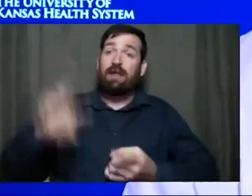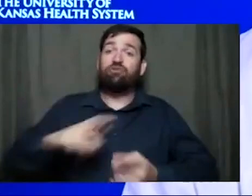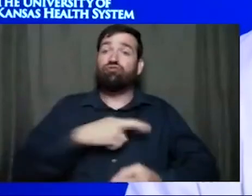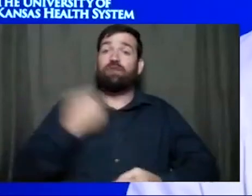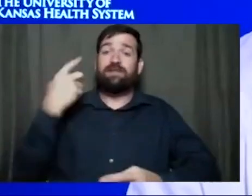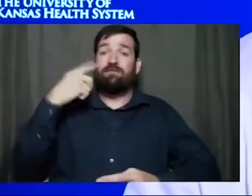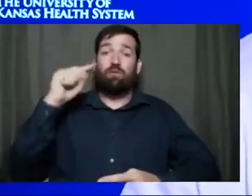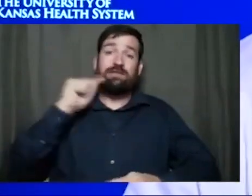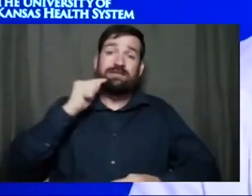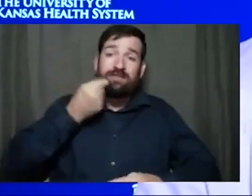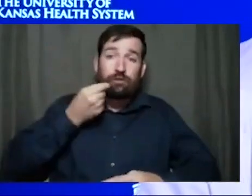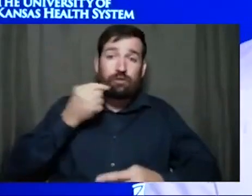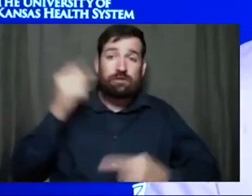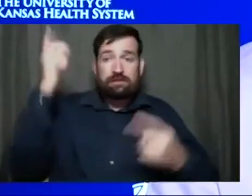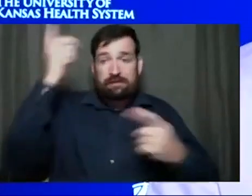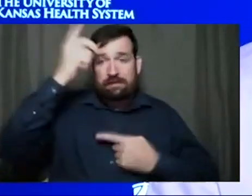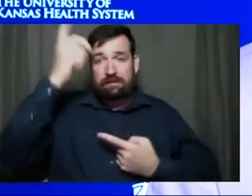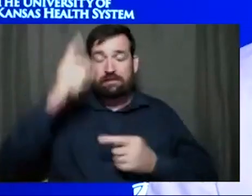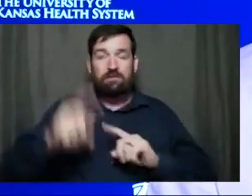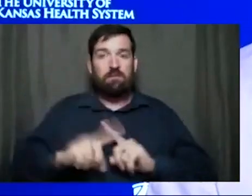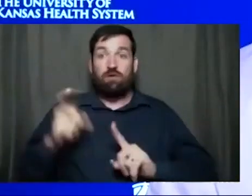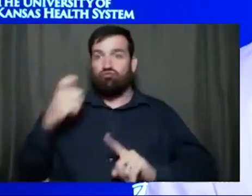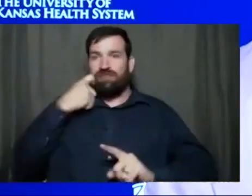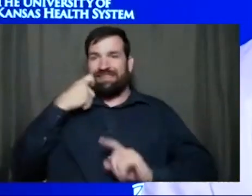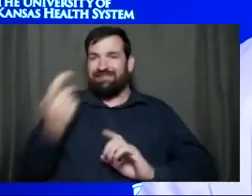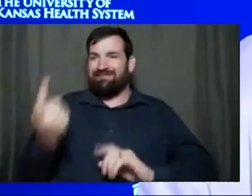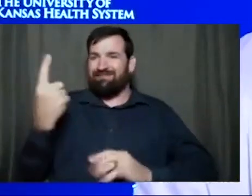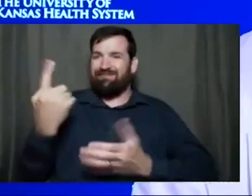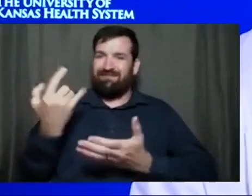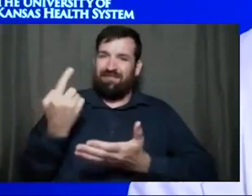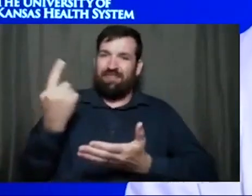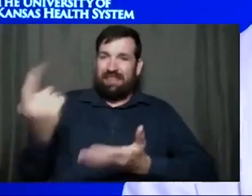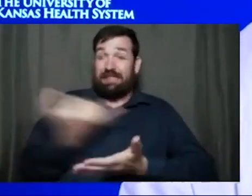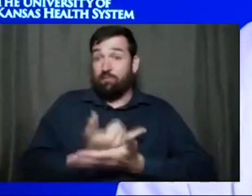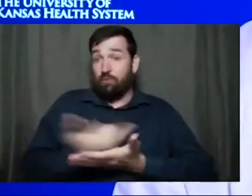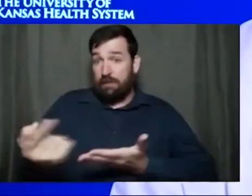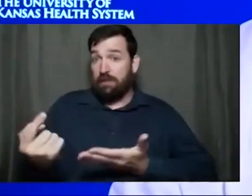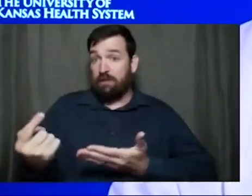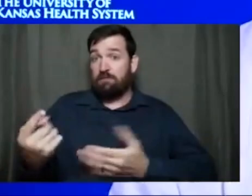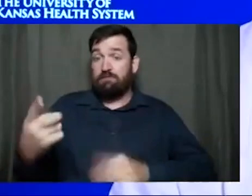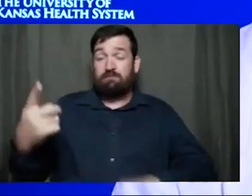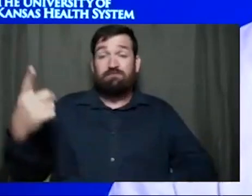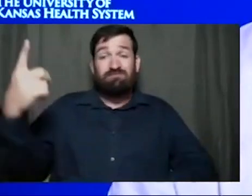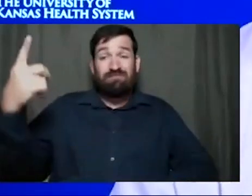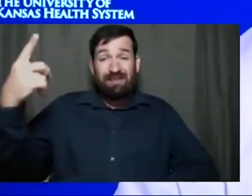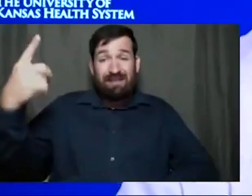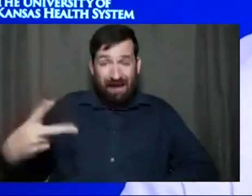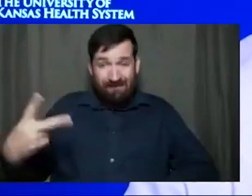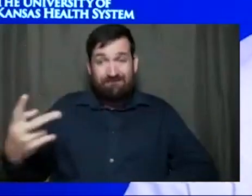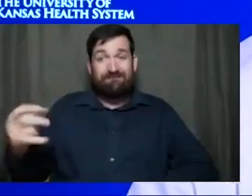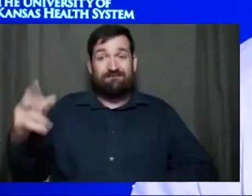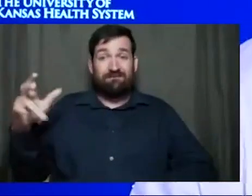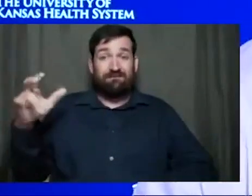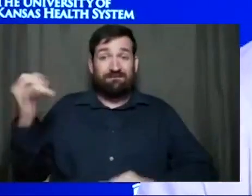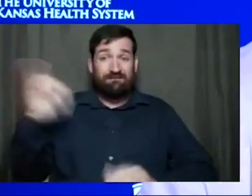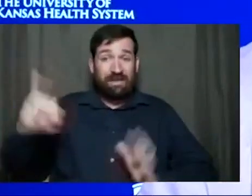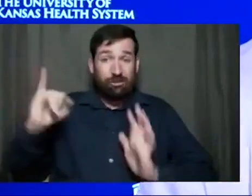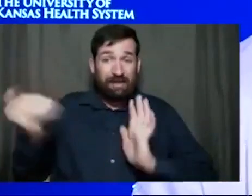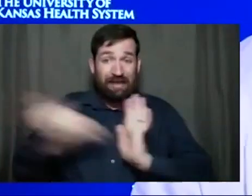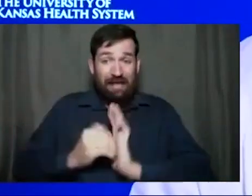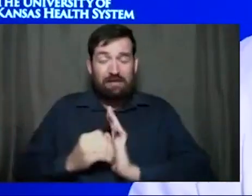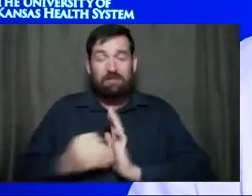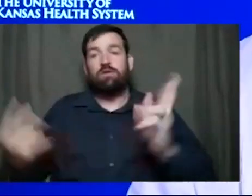disease. But a recent one this week did show that almost half of those that had a reinfection did have a more severe